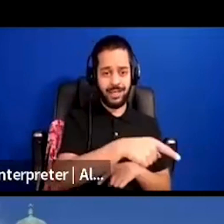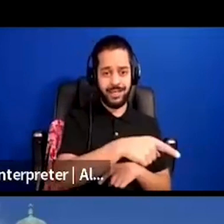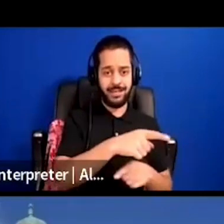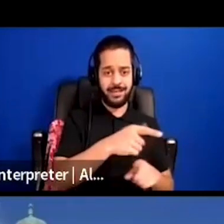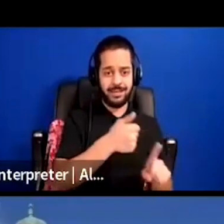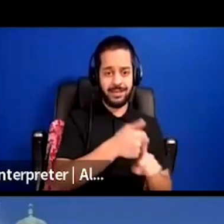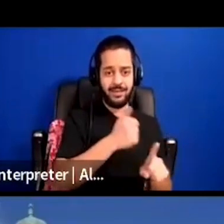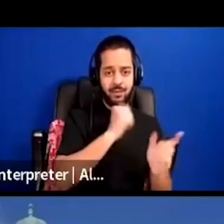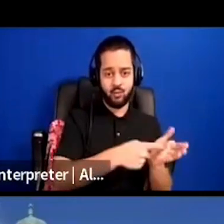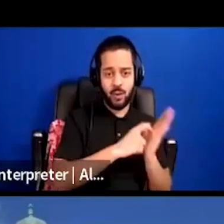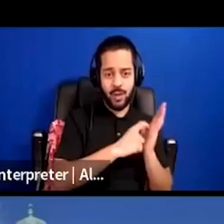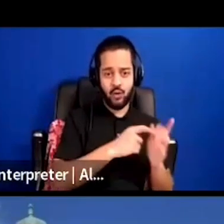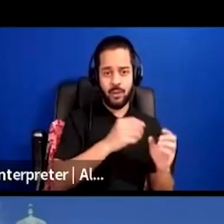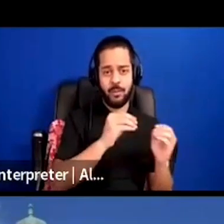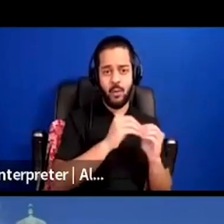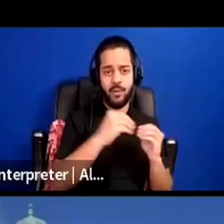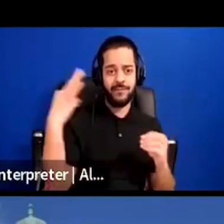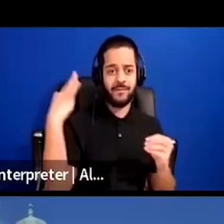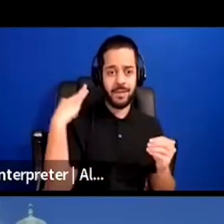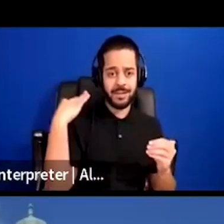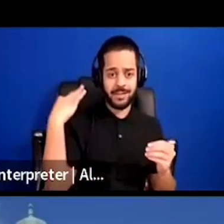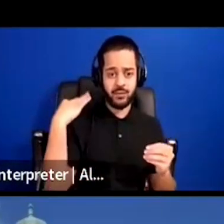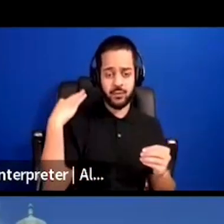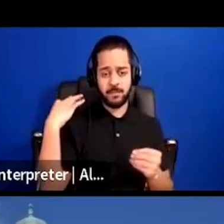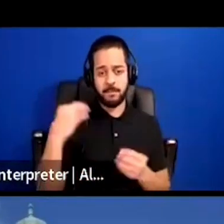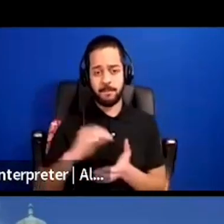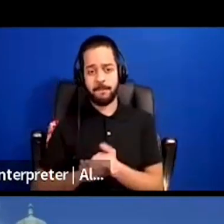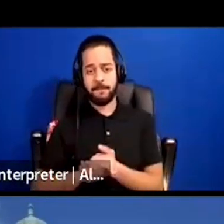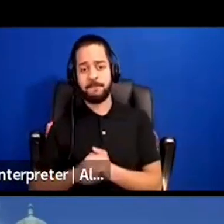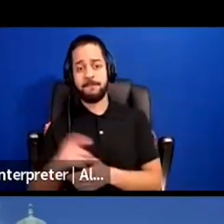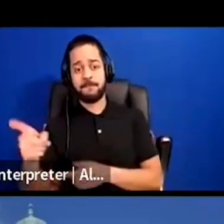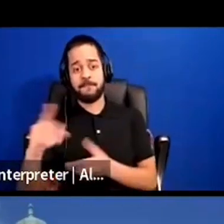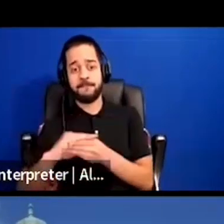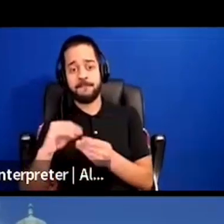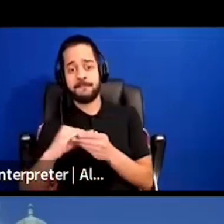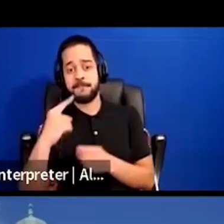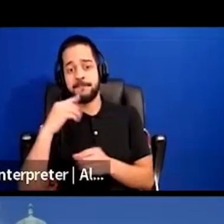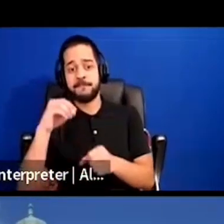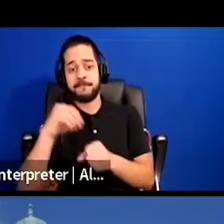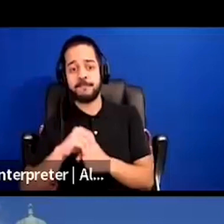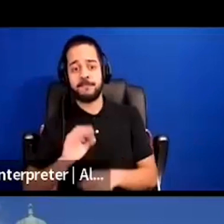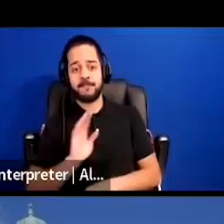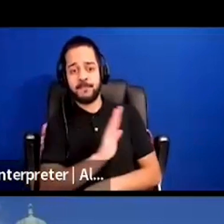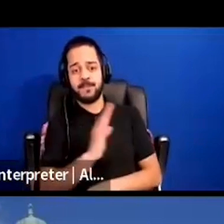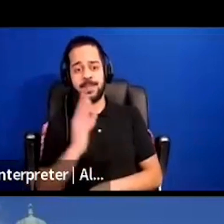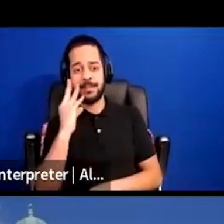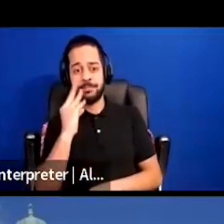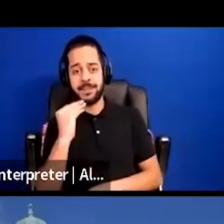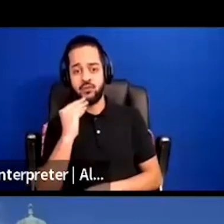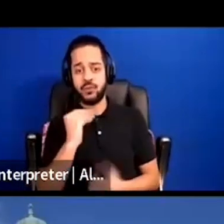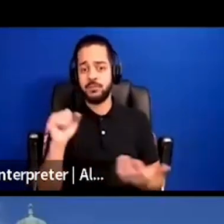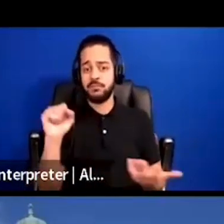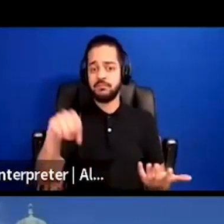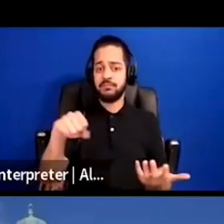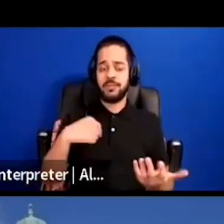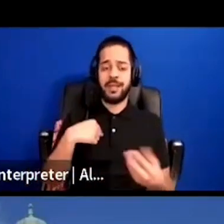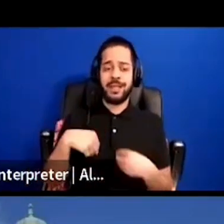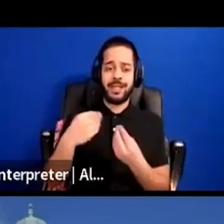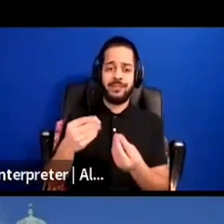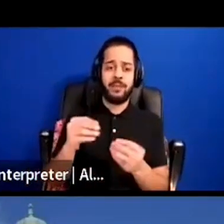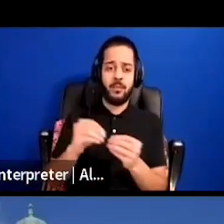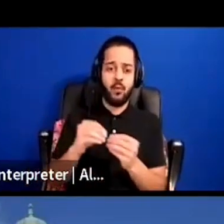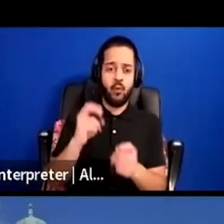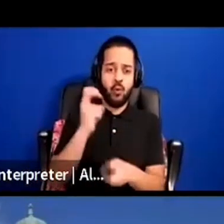But I also heard inexperienced. Yeah. I'm sorry, Dee. Yeah, so just to give you, I guess,